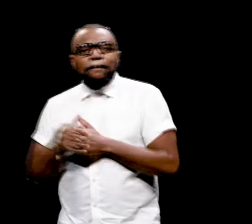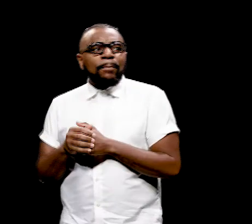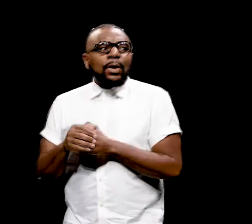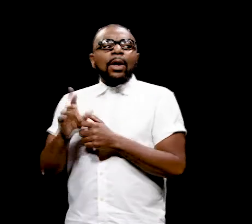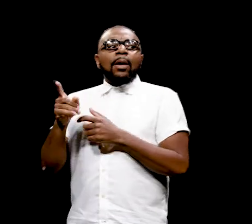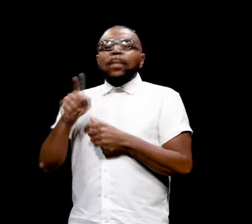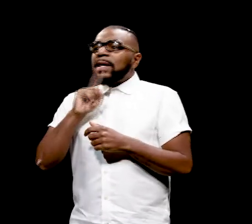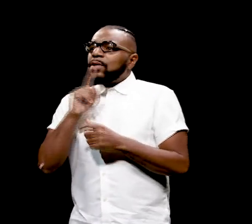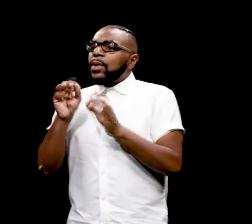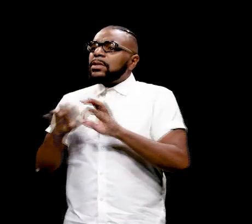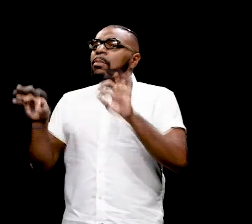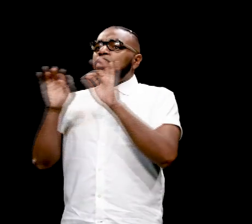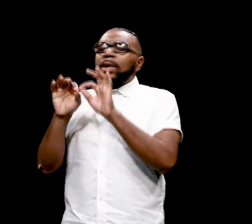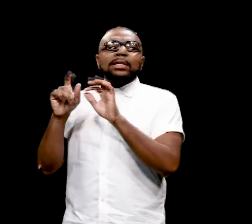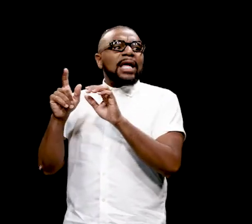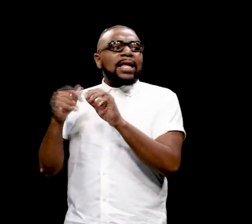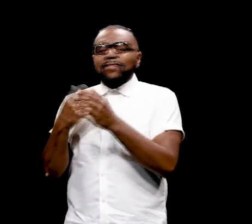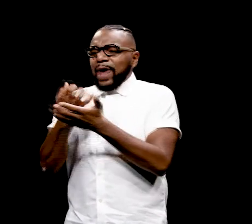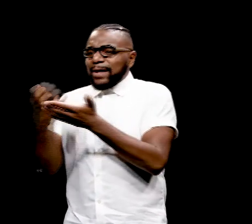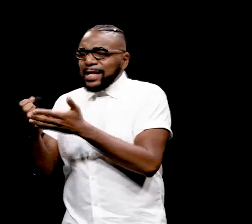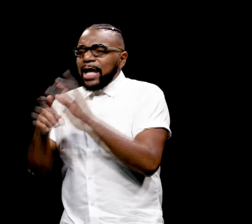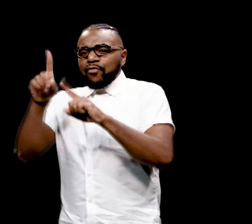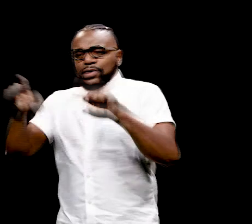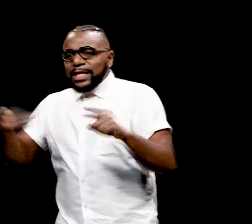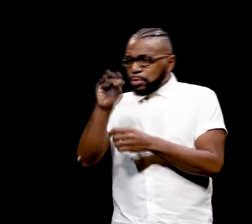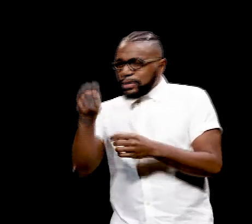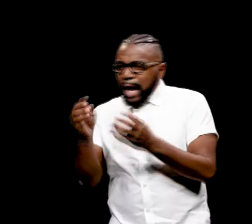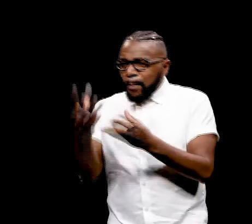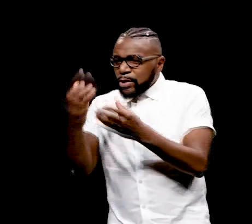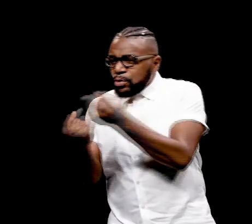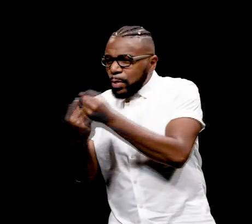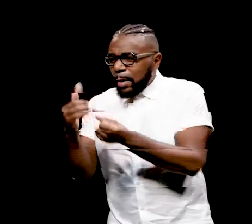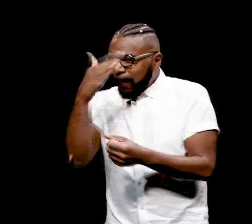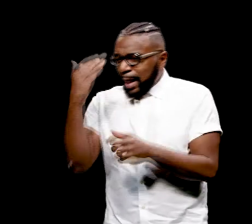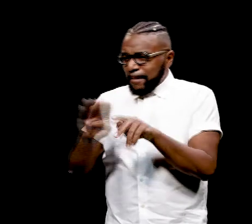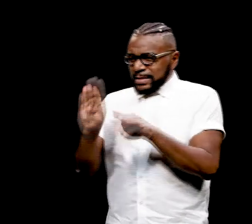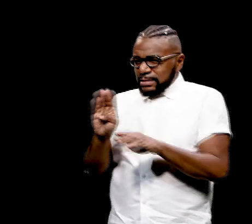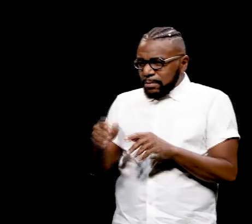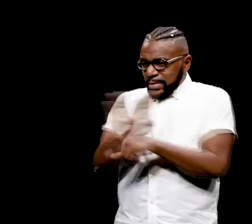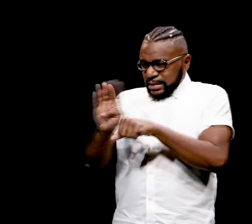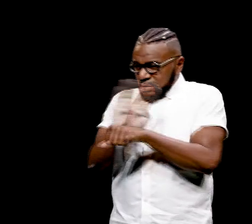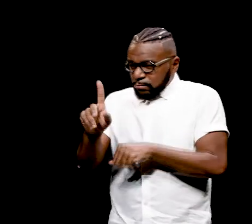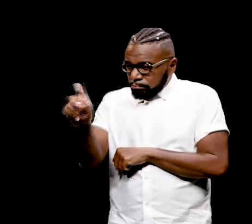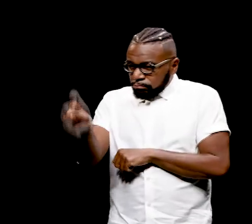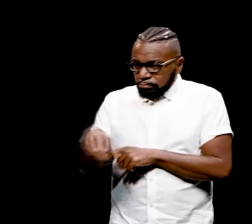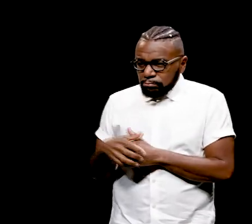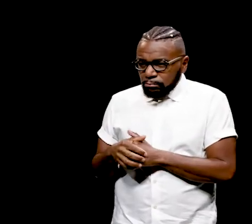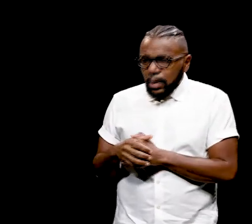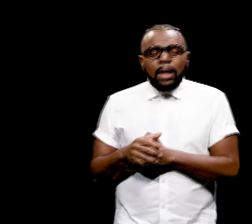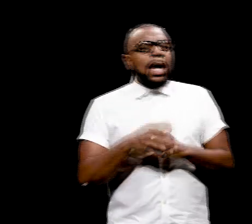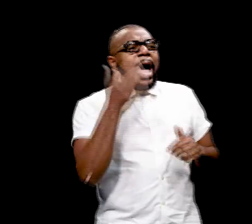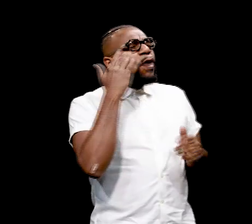our emergency response. Do you know which percentage went to Black-owned businesses? I'm sorry that I don't, Shani, know specifically, but it was a